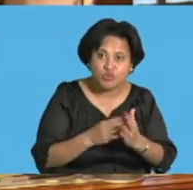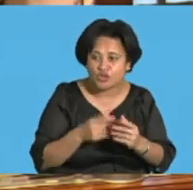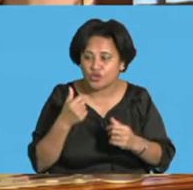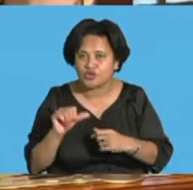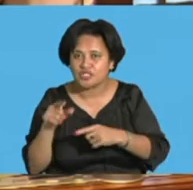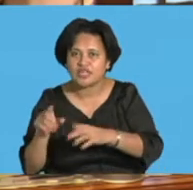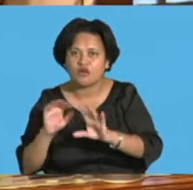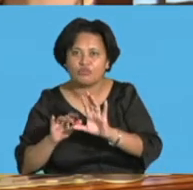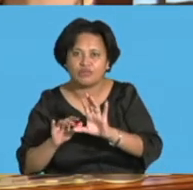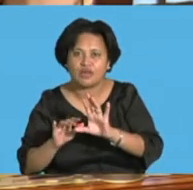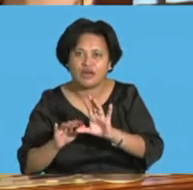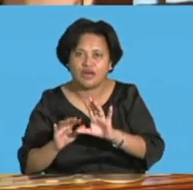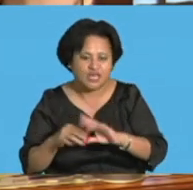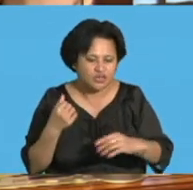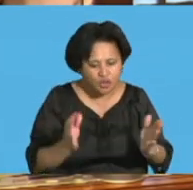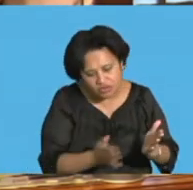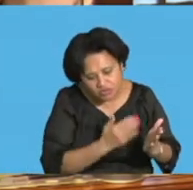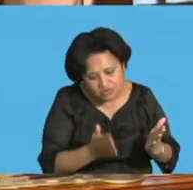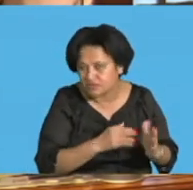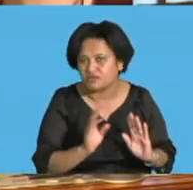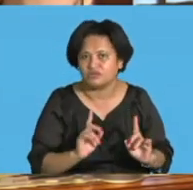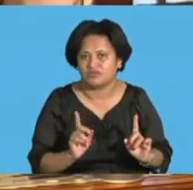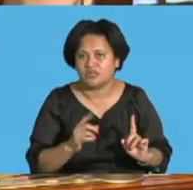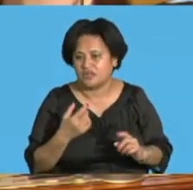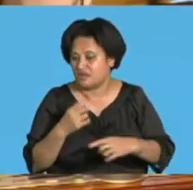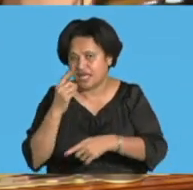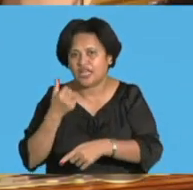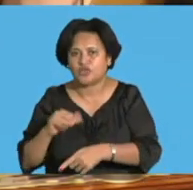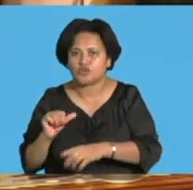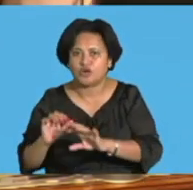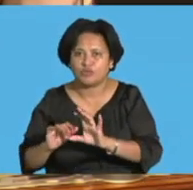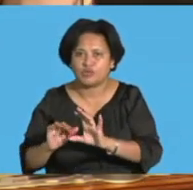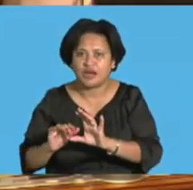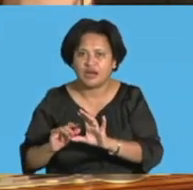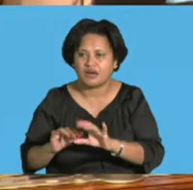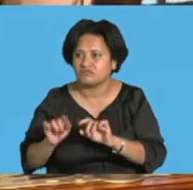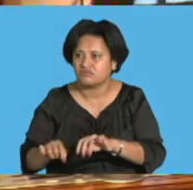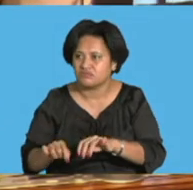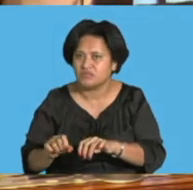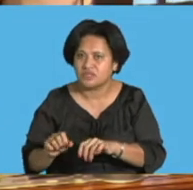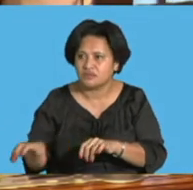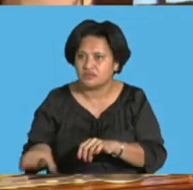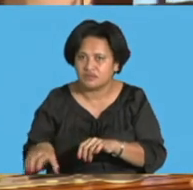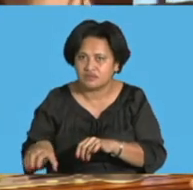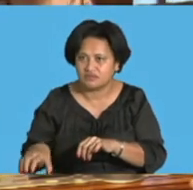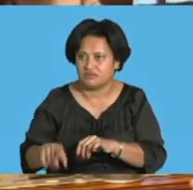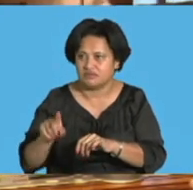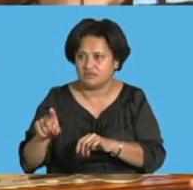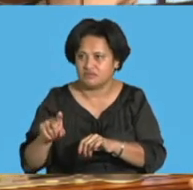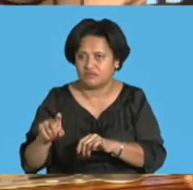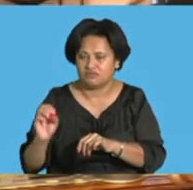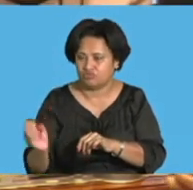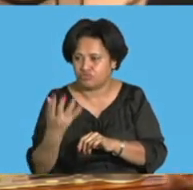will enable our students to read at home on the devices or on the computer or in the IT lab in school. As we plan to use